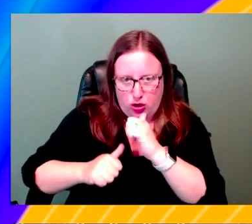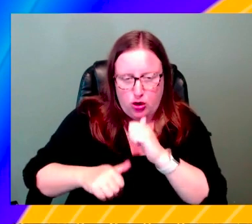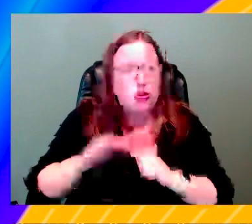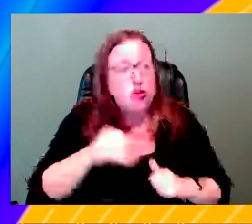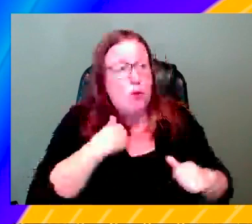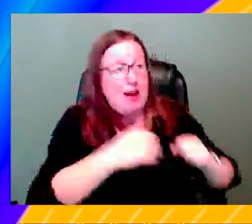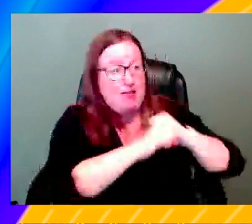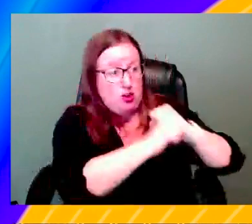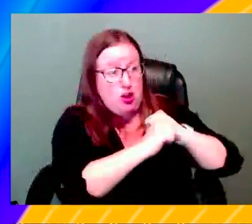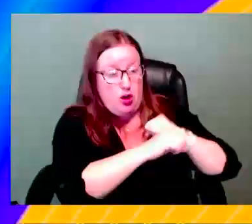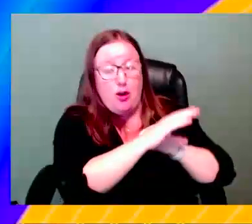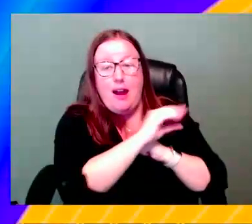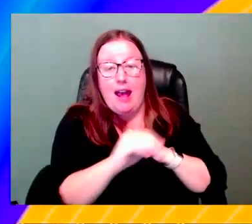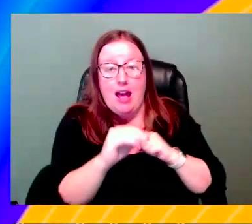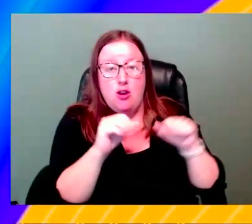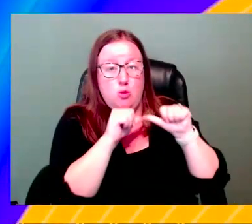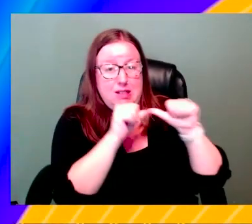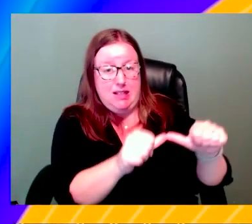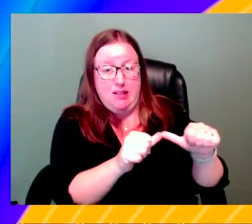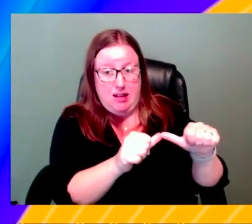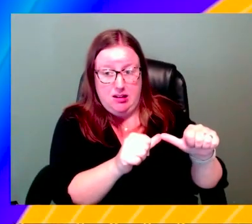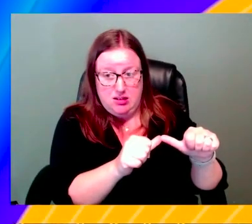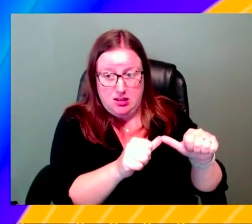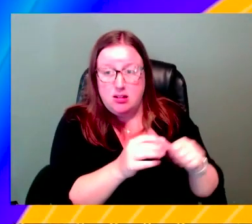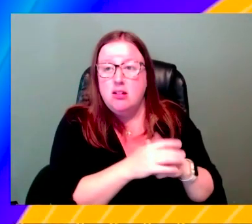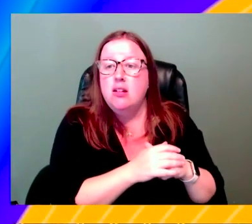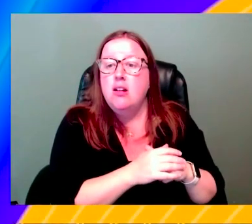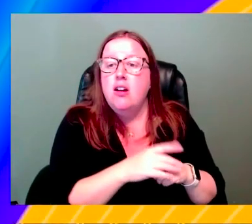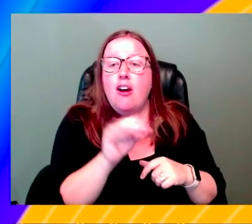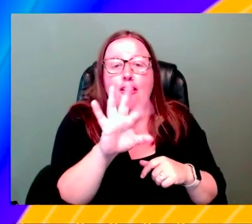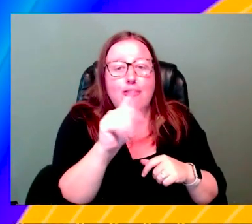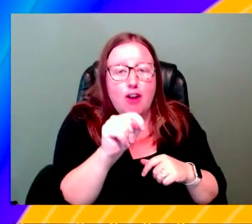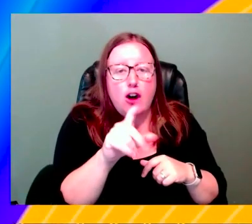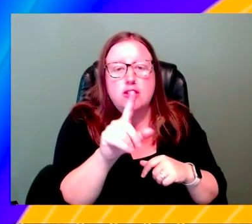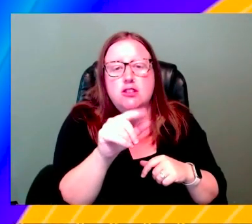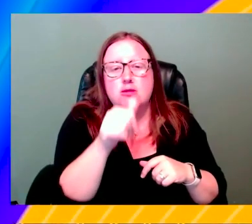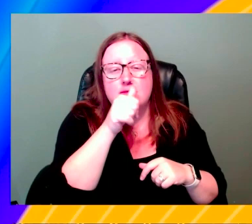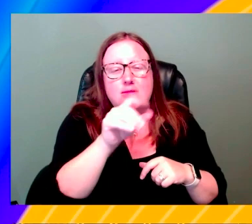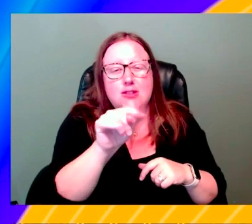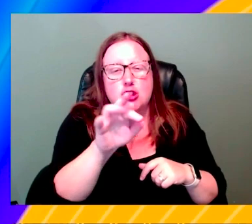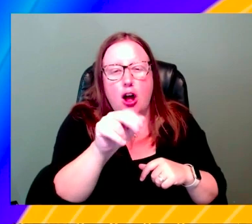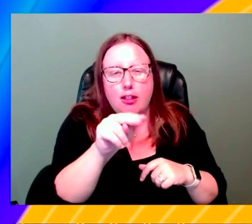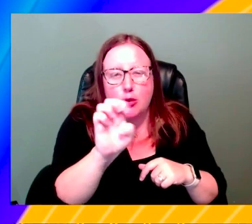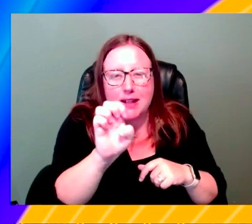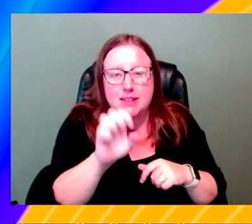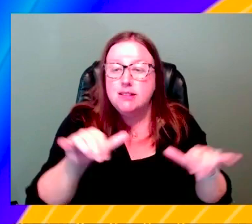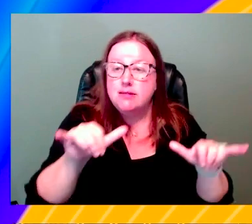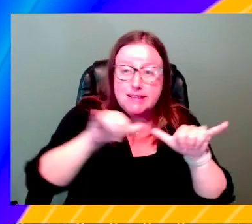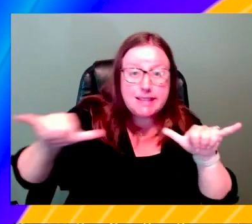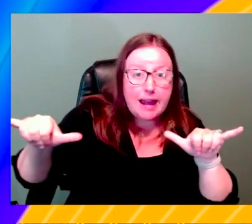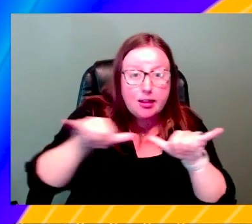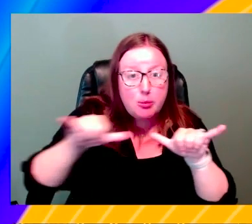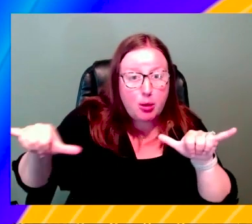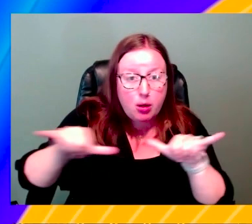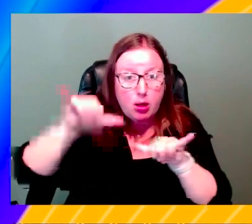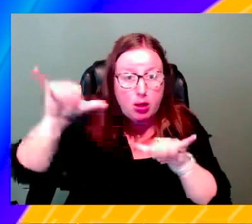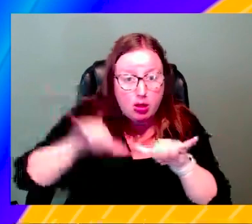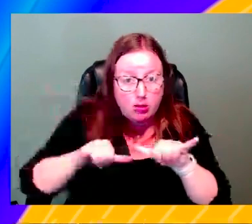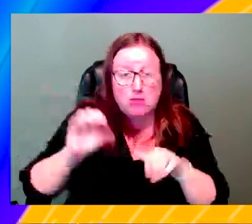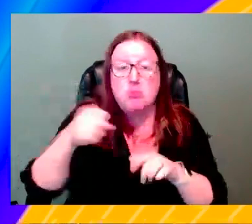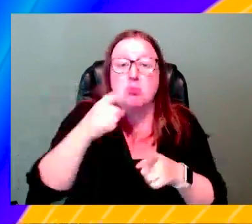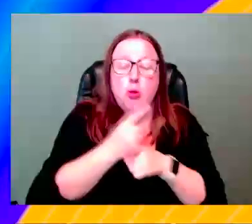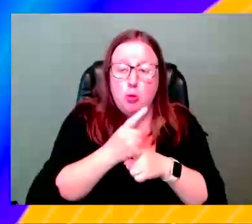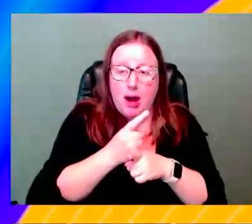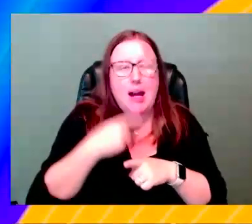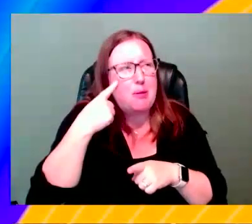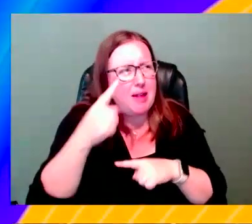and they can be fault tolerant. Fault tolerant, highly available, scalable. Oh, okay. Right, I'm thinking auto-scaling